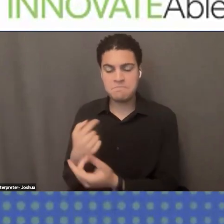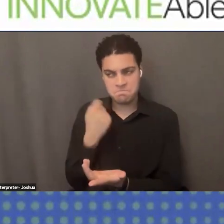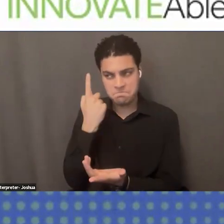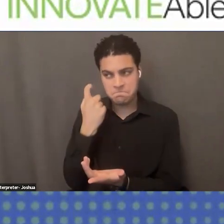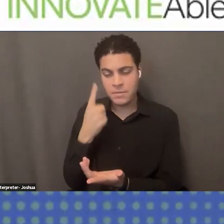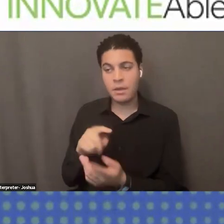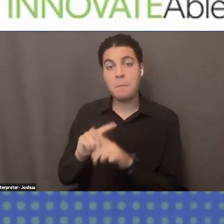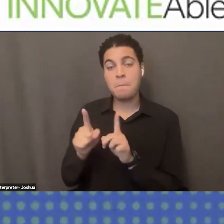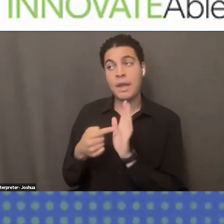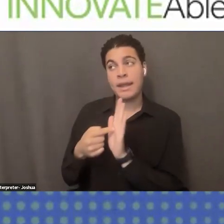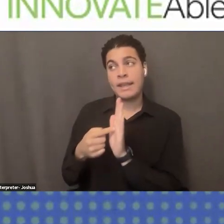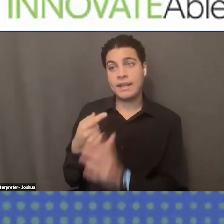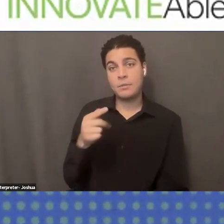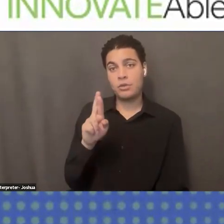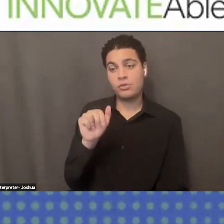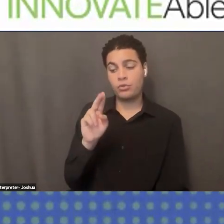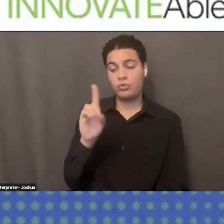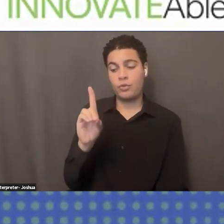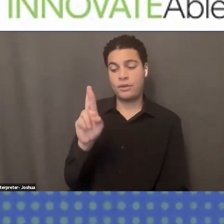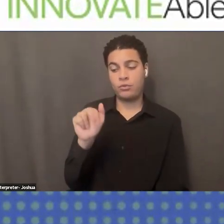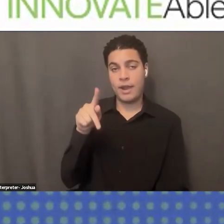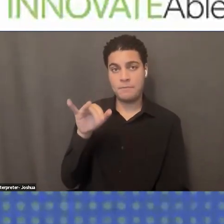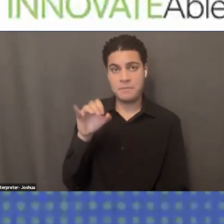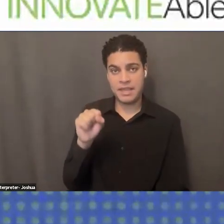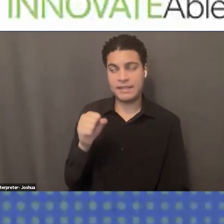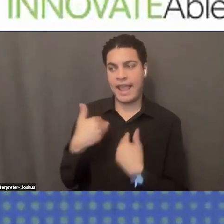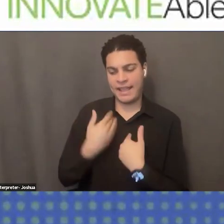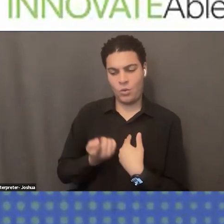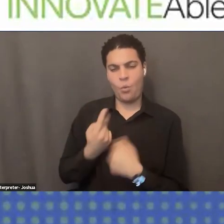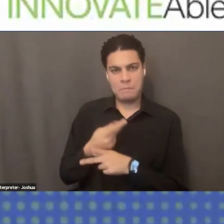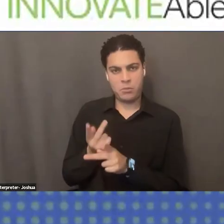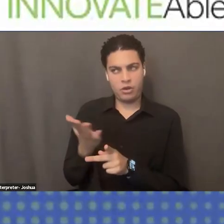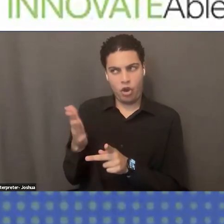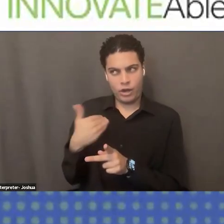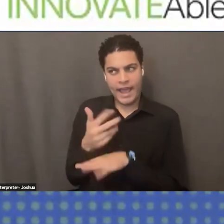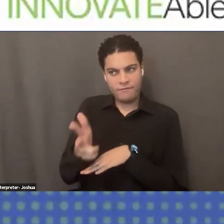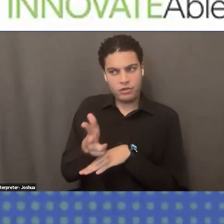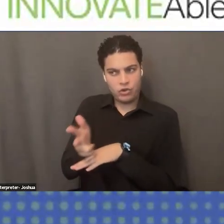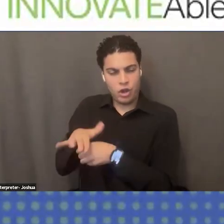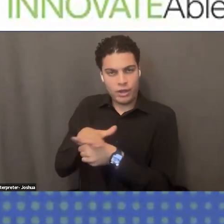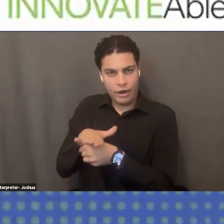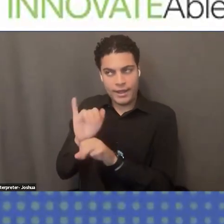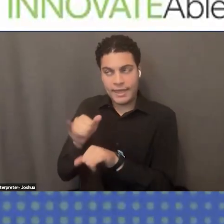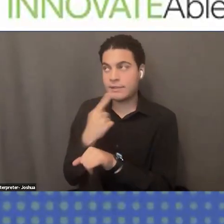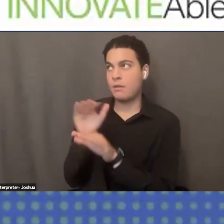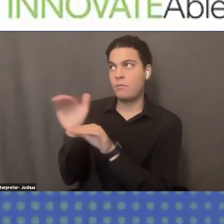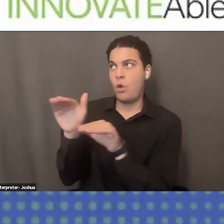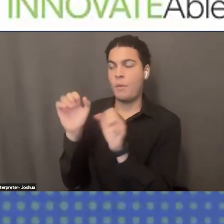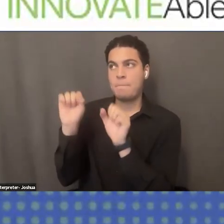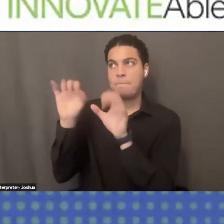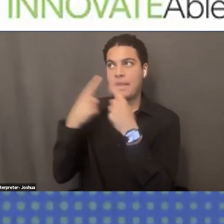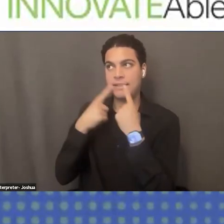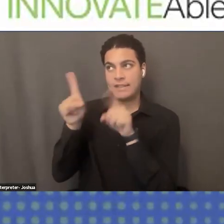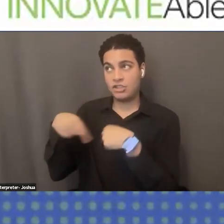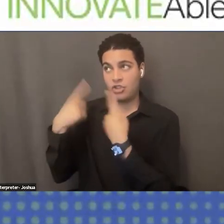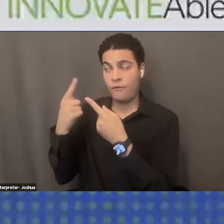look, we've had great success with this one we have at Riverside Park. We want to add 2 more. can you just ship those to us and we'll install them ourselves? How does that